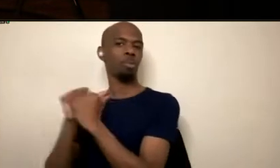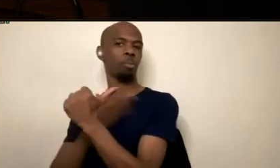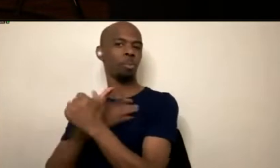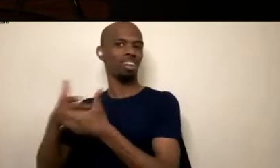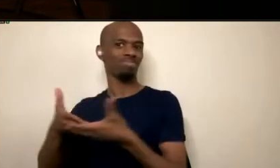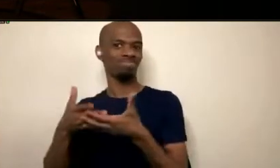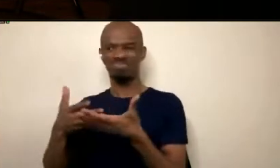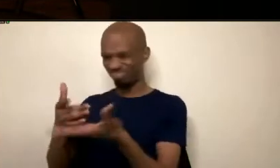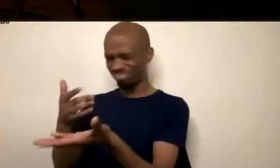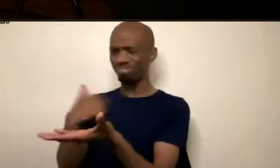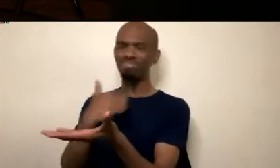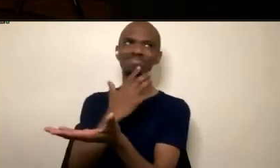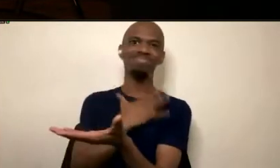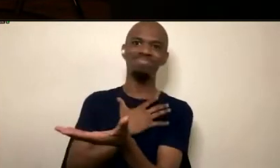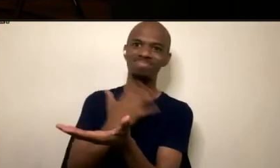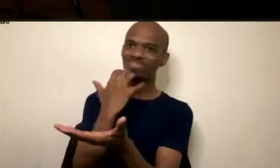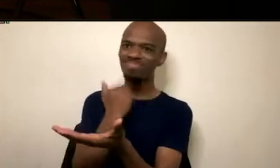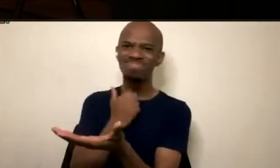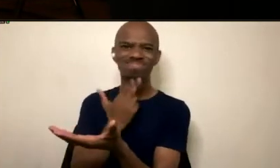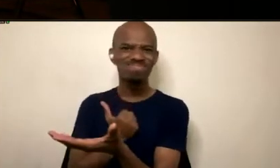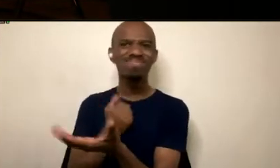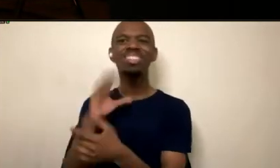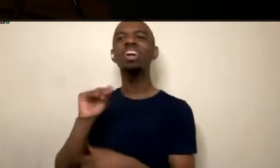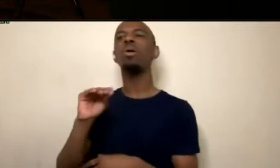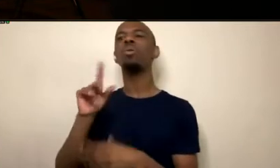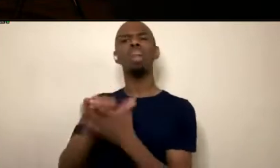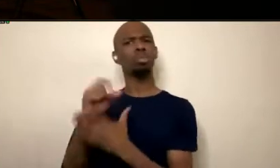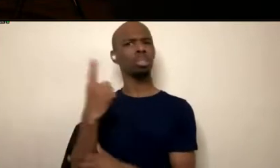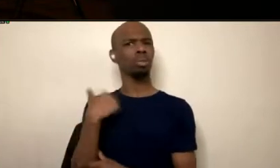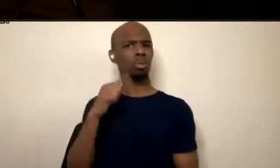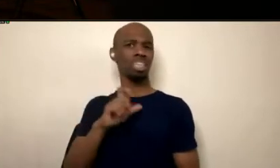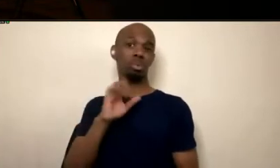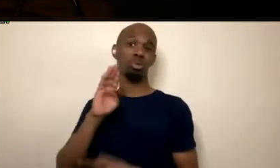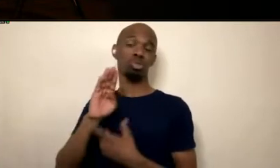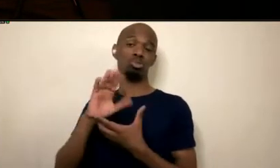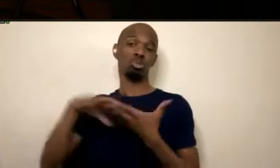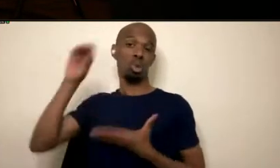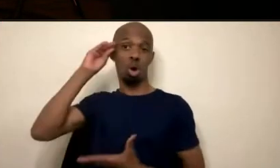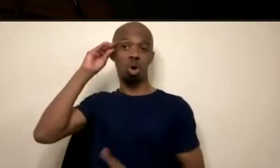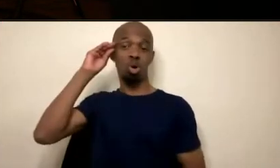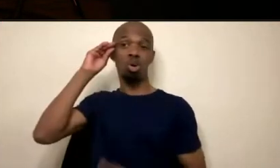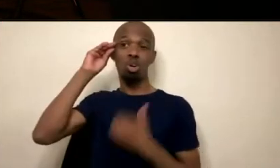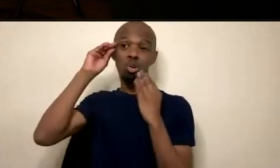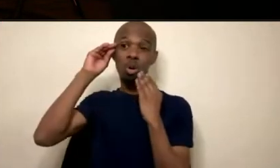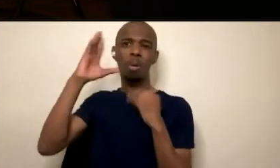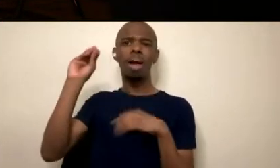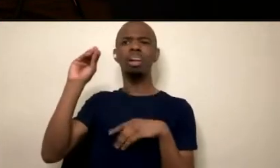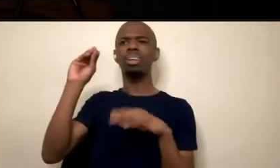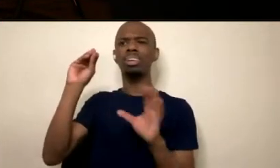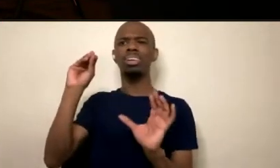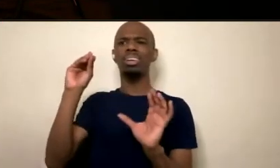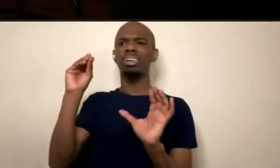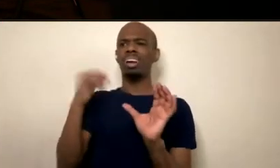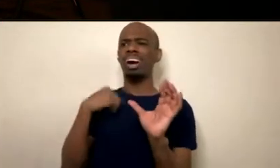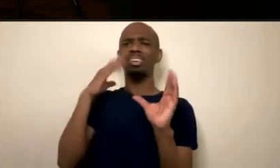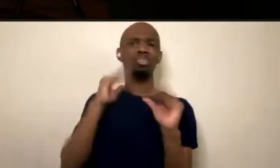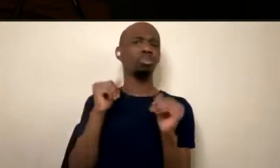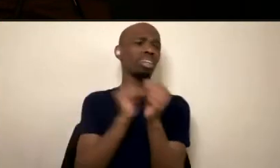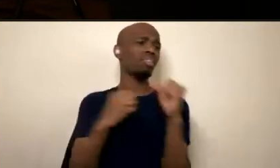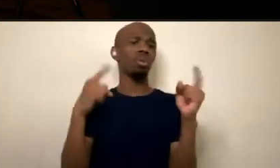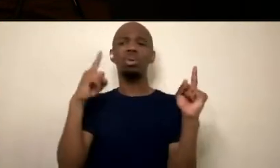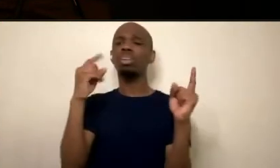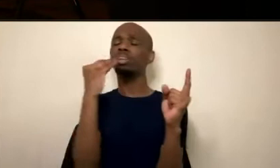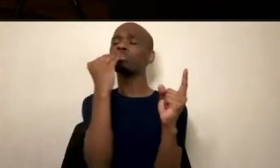know. That was something that we're supposed to learn, you know, that's, and I hope everybody got kissed and hugged enough and